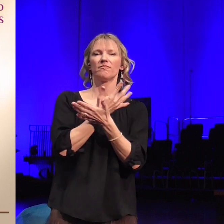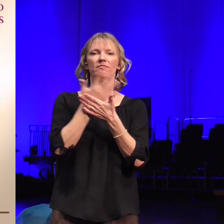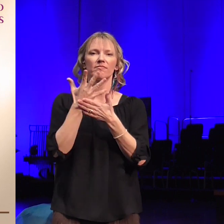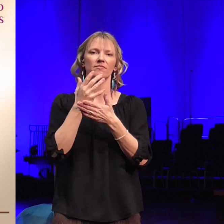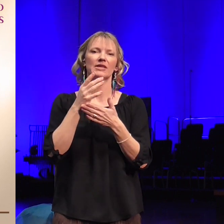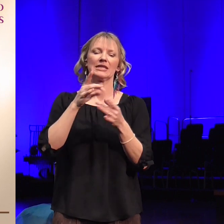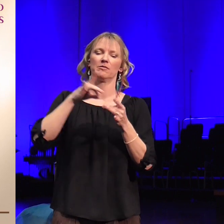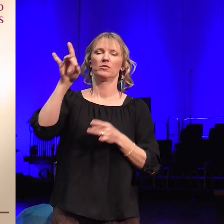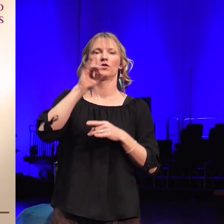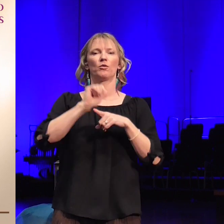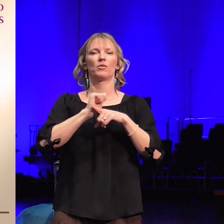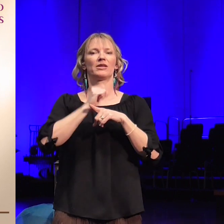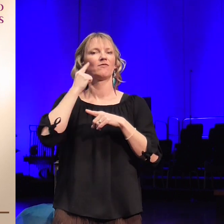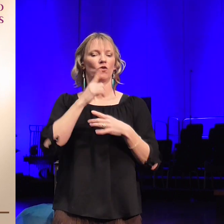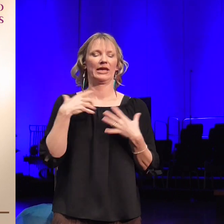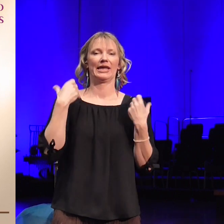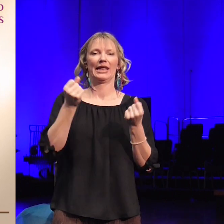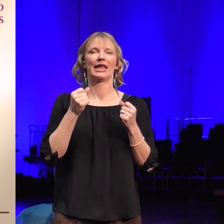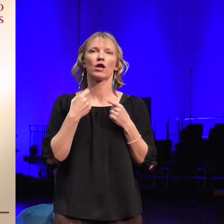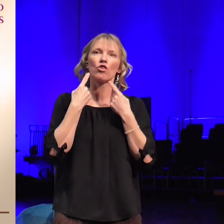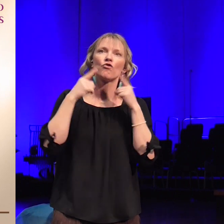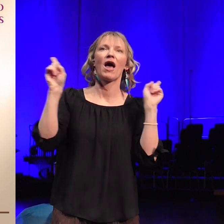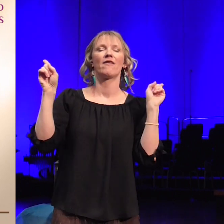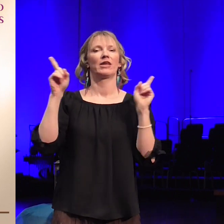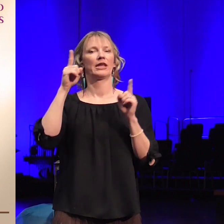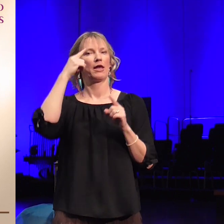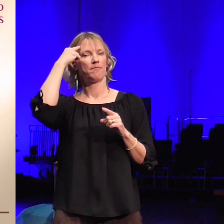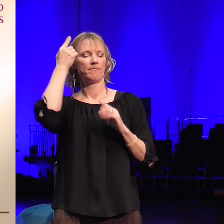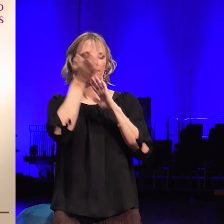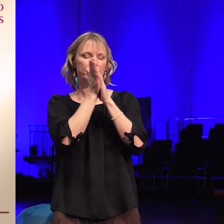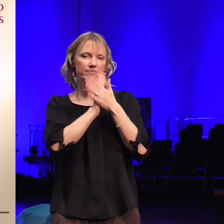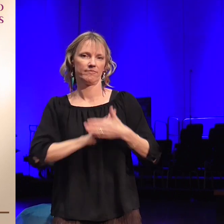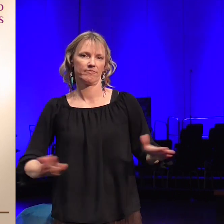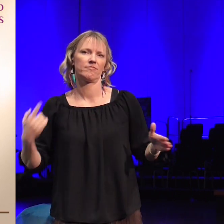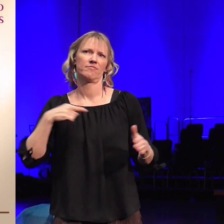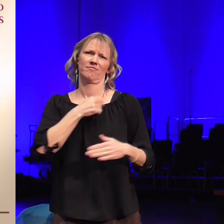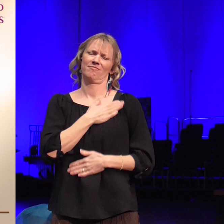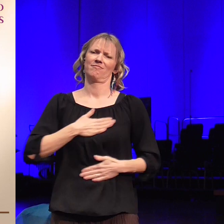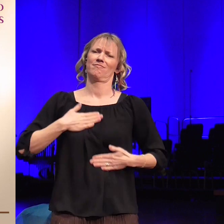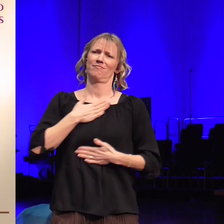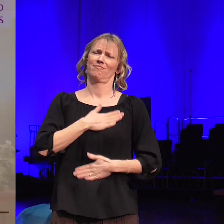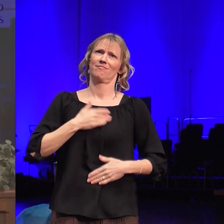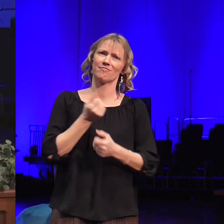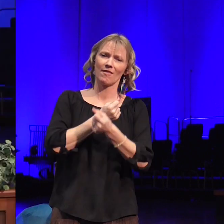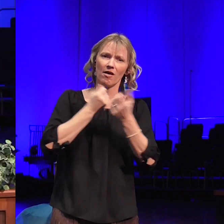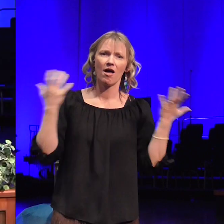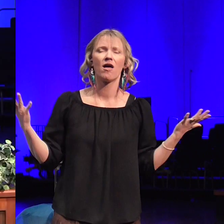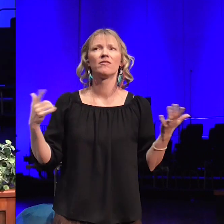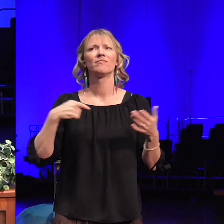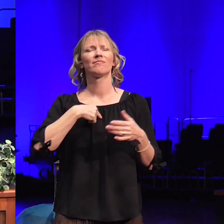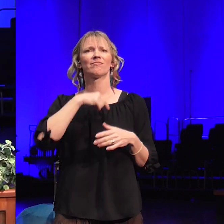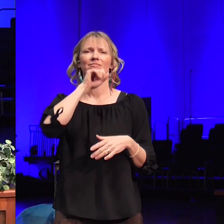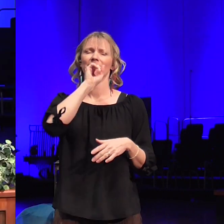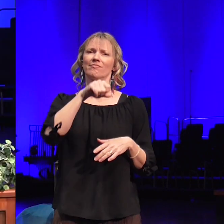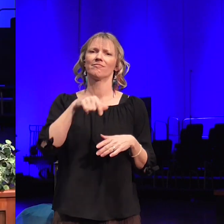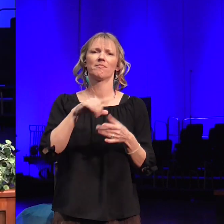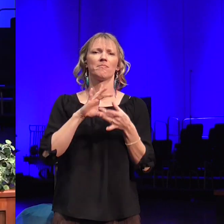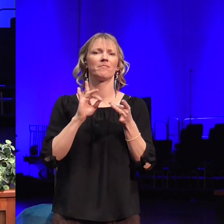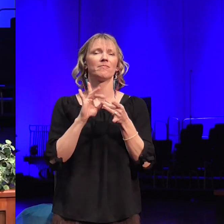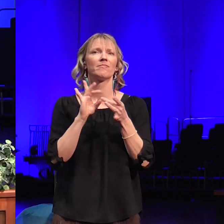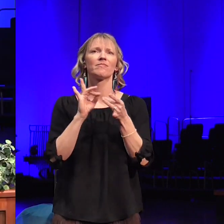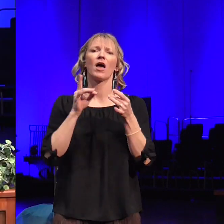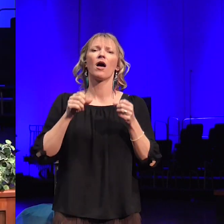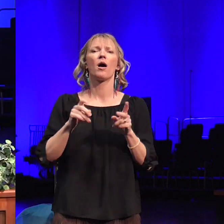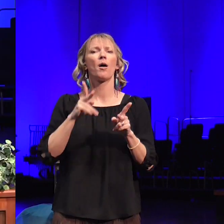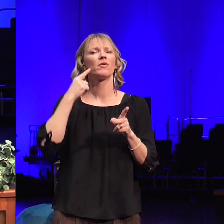Spiritual Practices for Healing, Thriving, and Peace of Mind, which we've been enjoying very much. I have loved these messages. It's an opportunity